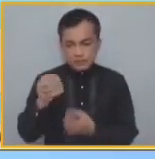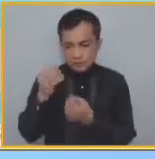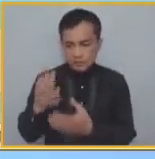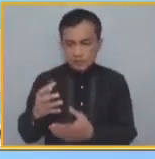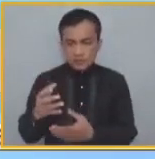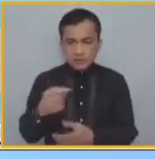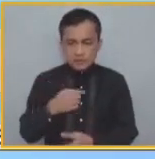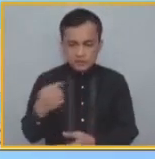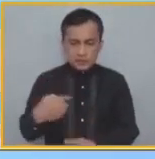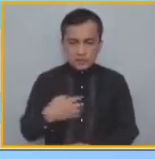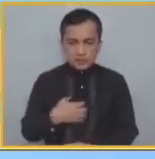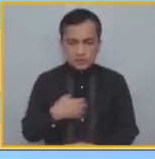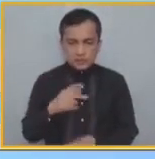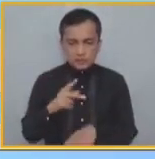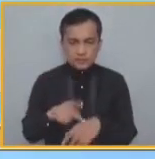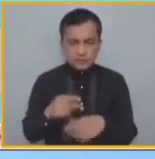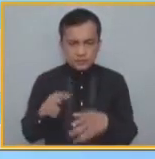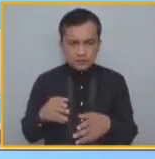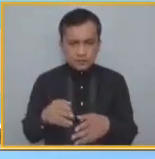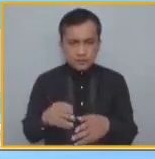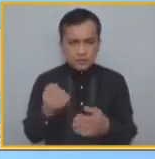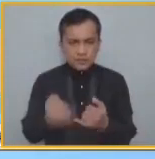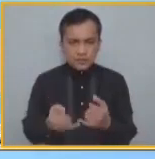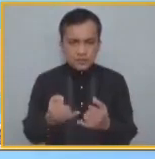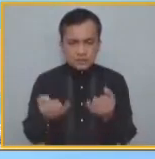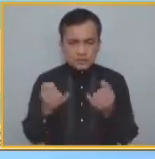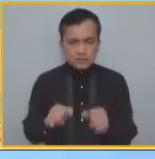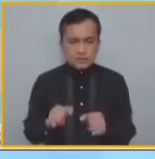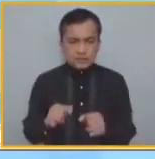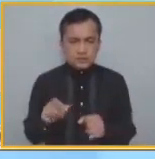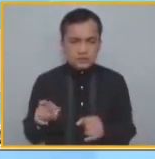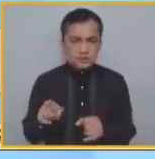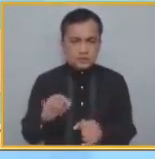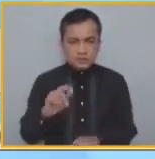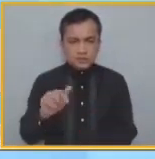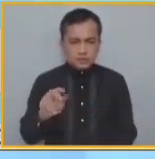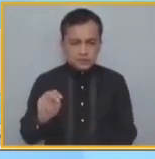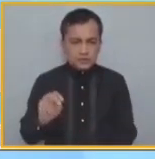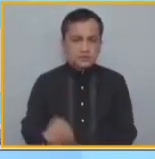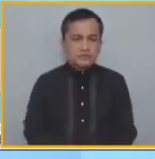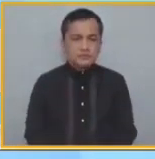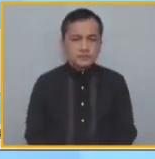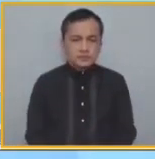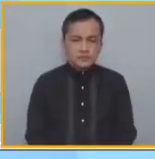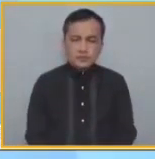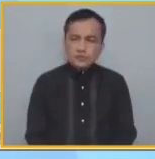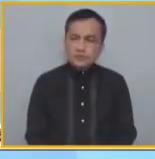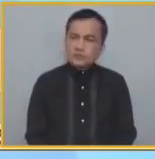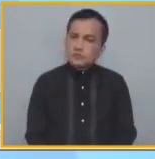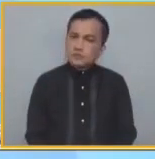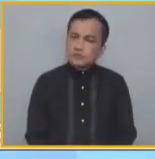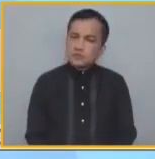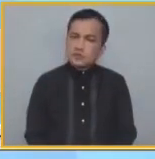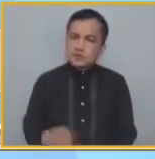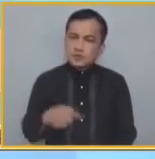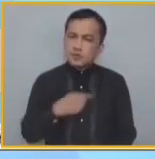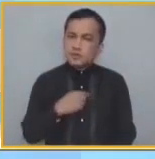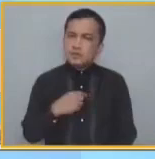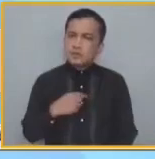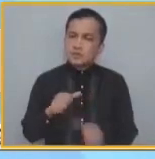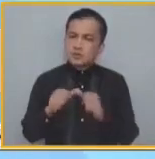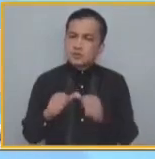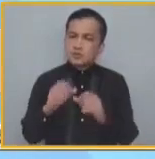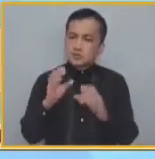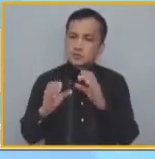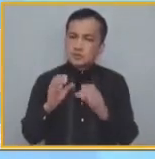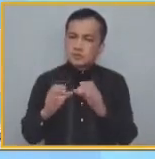Pilipinas matapos ang pinakahuling insidente sa Yunnan Shoal. We continue to engage with our Chinese neighbors on